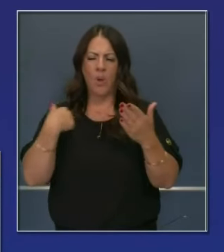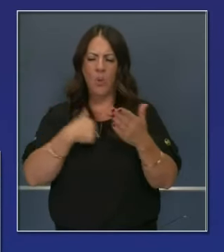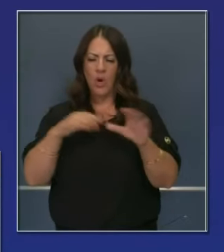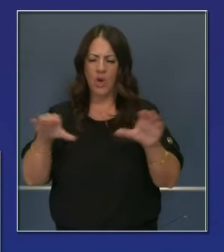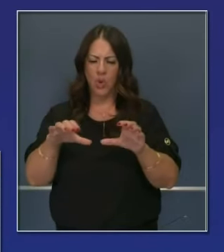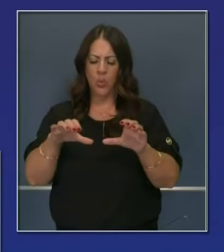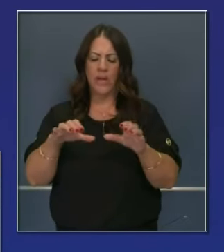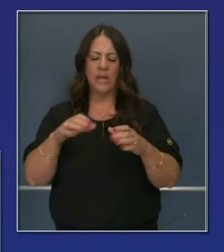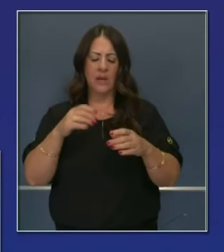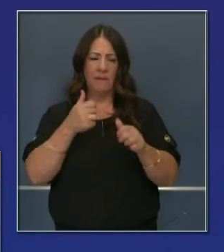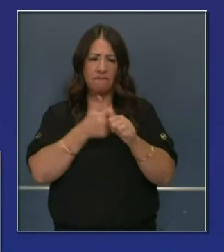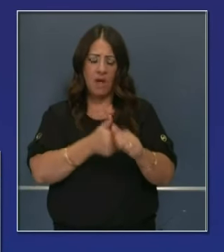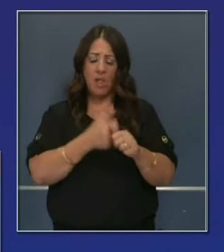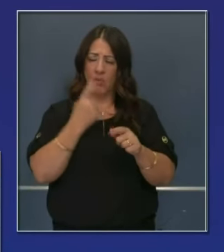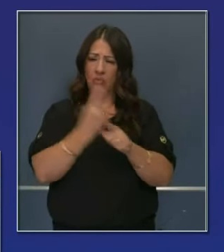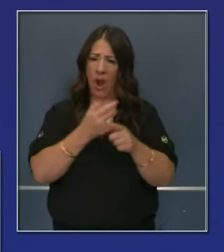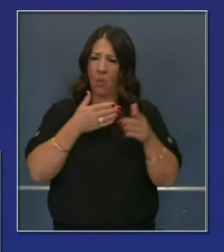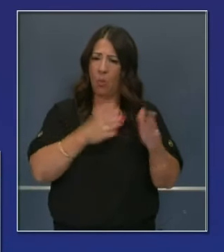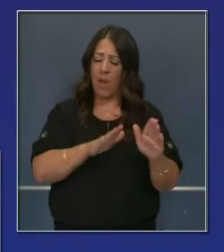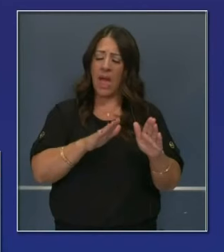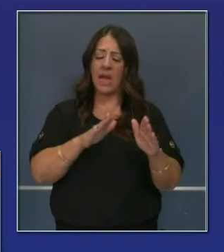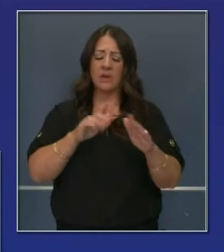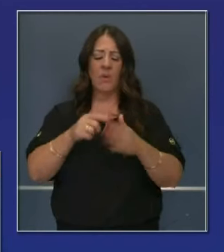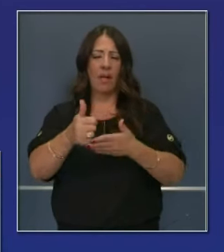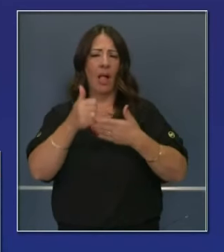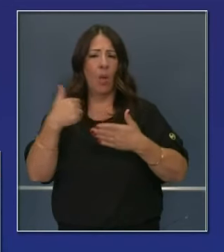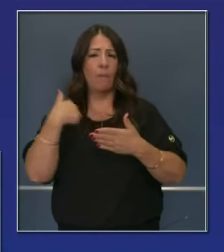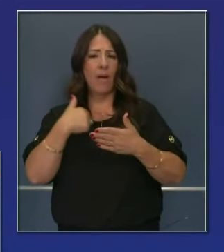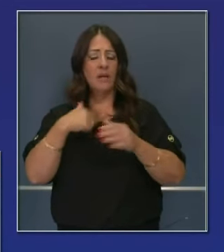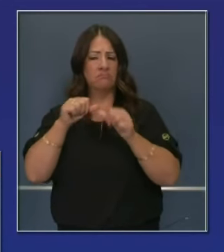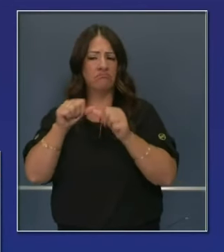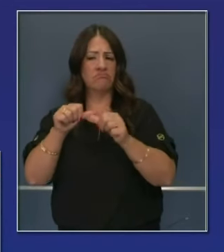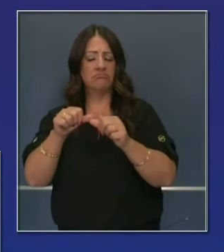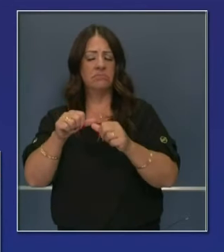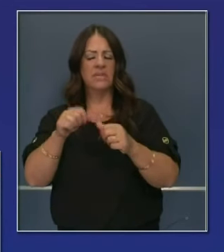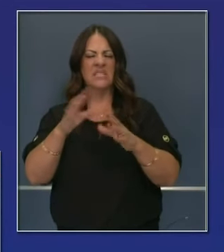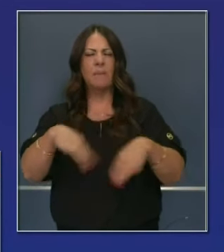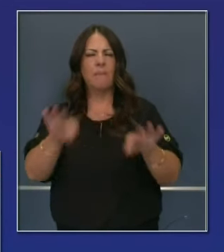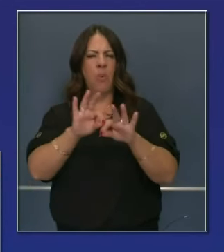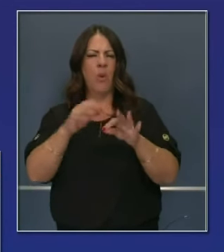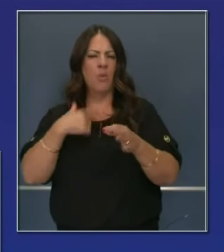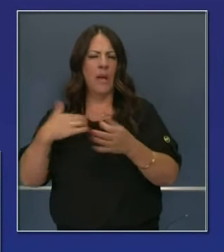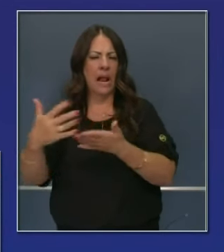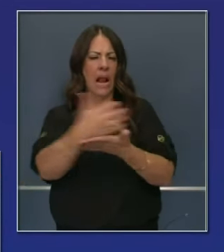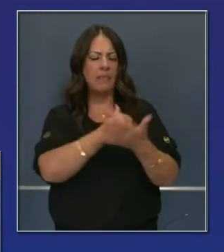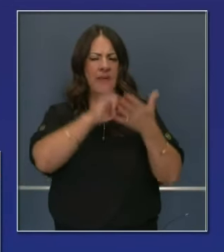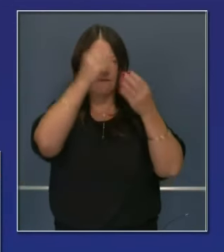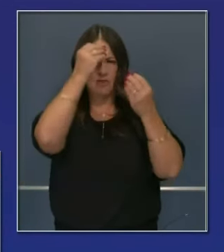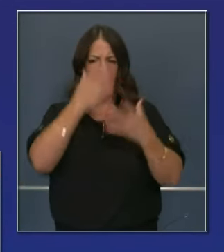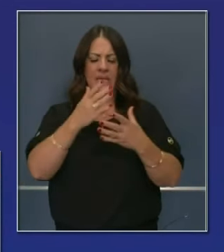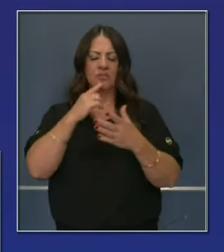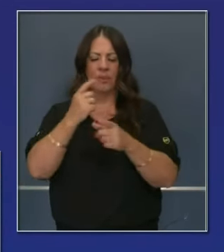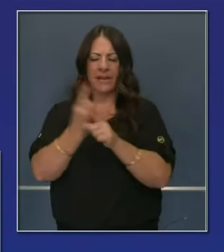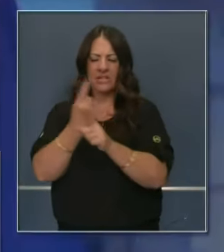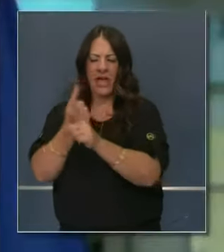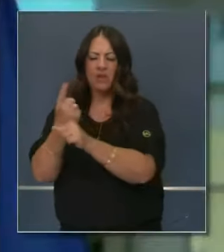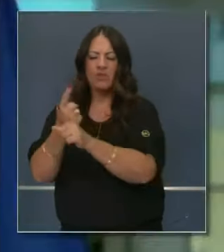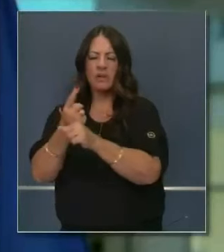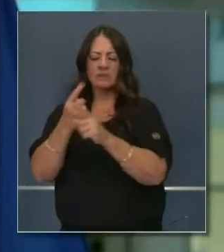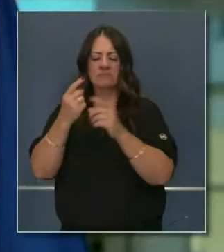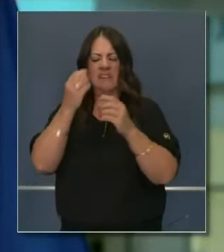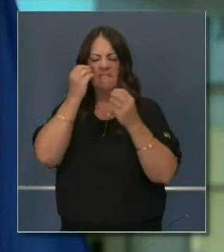these models and the dynamic nature of these models based upon new inputs that are provided on a consistent basis. Next